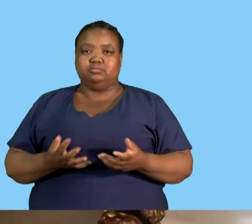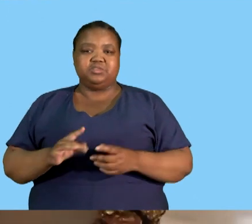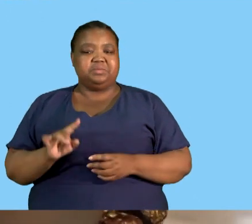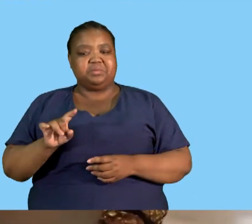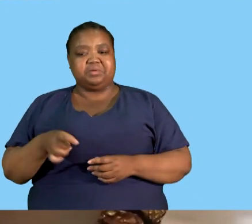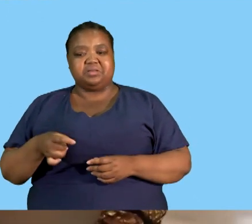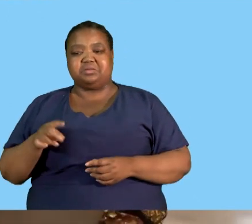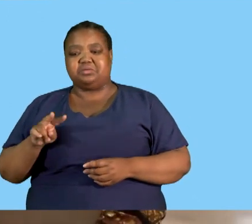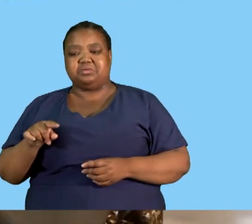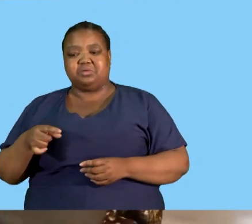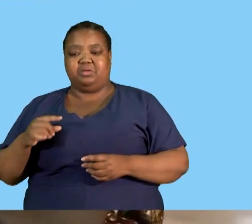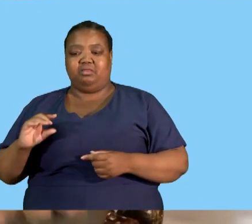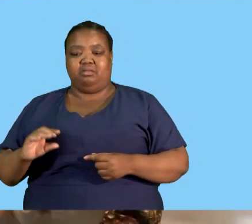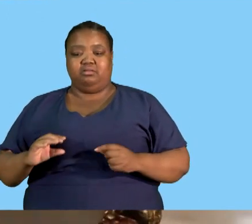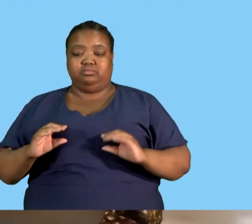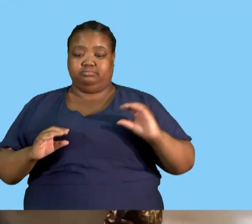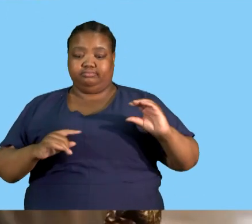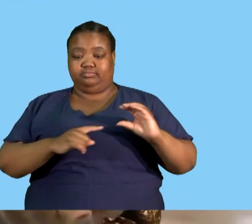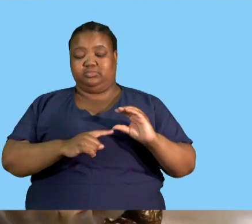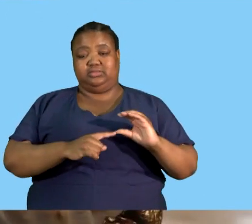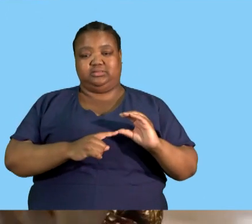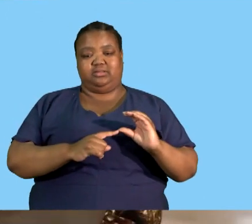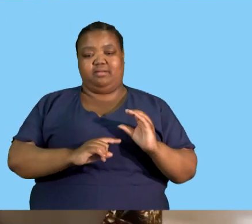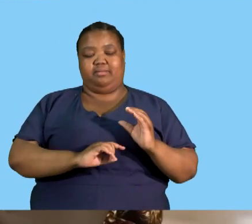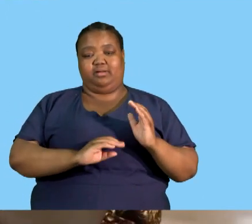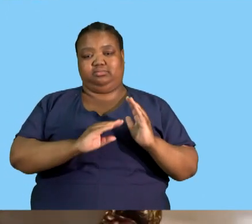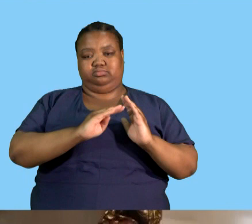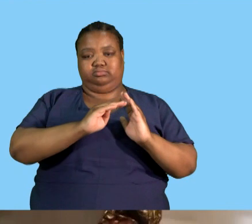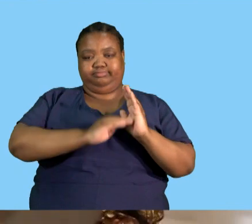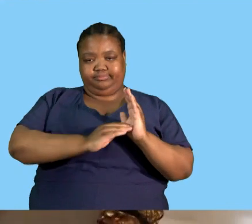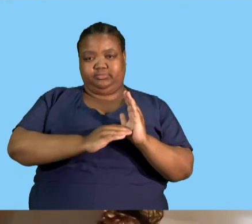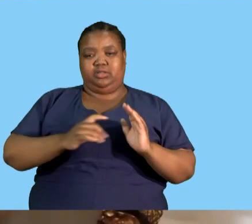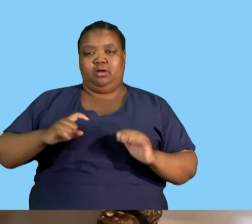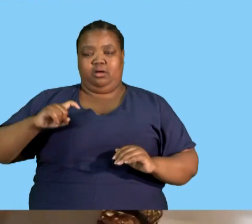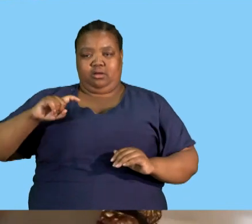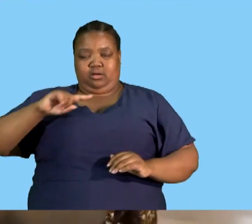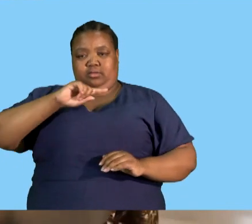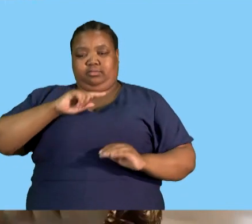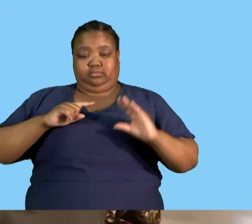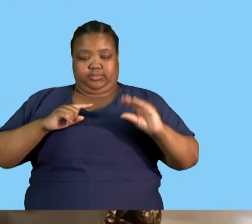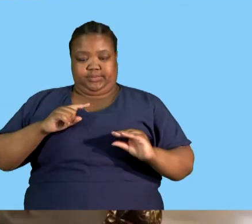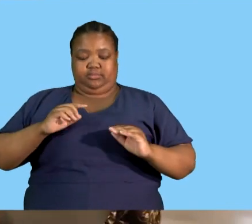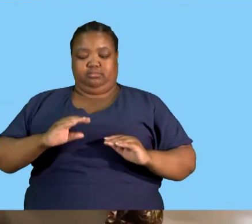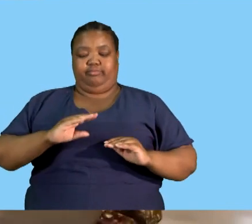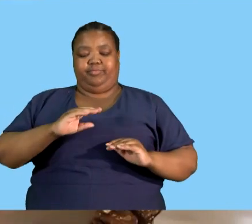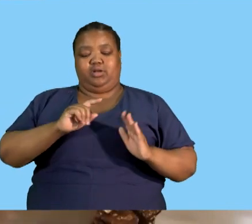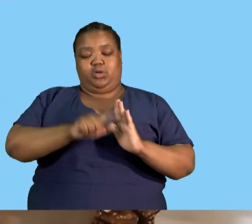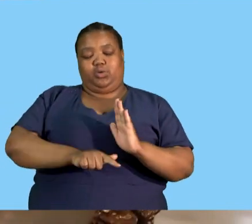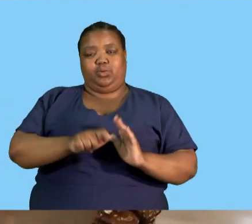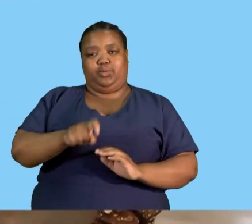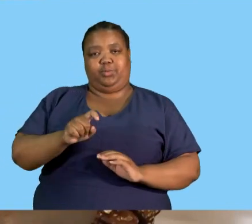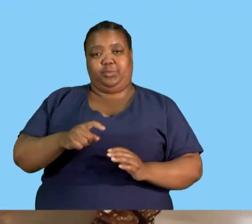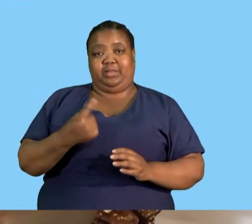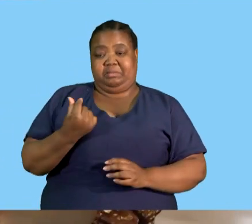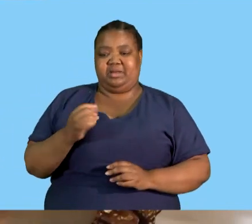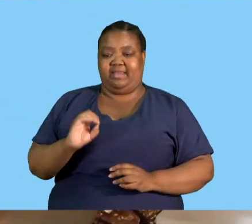buy everything on stock, I've got 1,000, I've got a 2,000 rent, but I need discount. They've got more power because they've got money, and money can speak